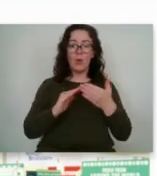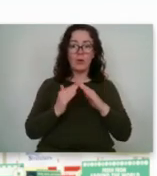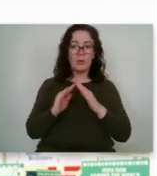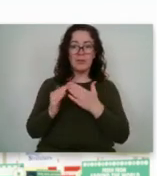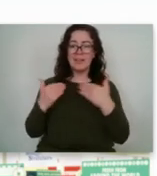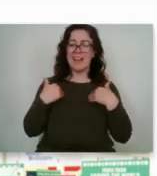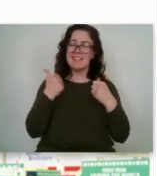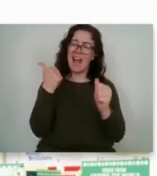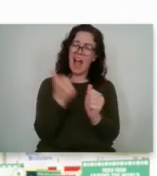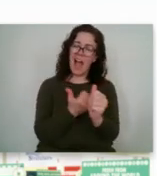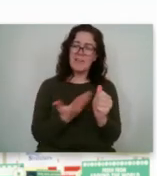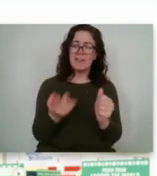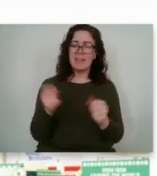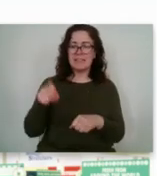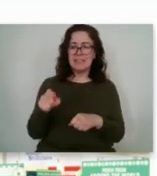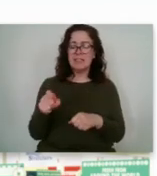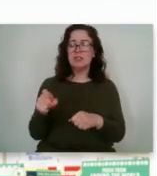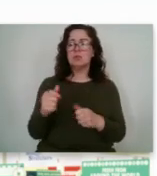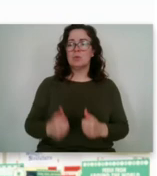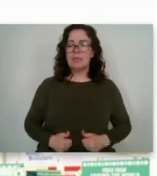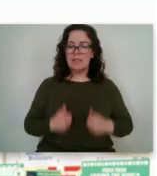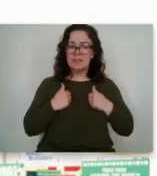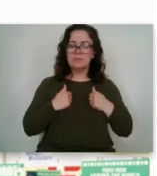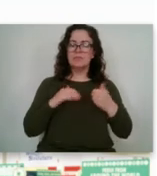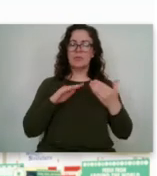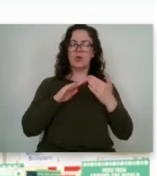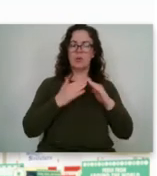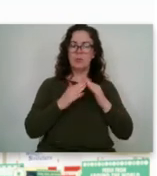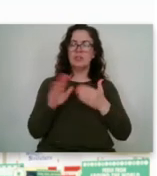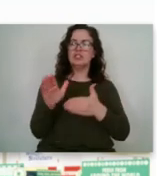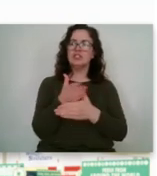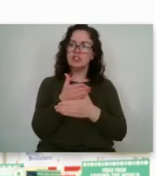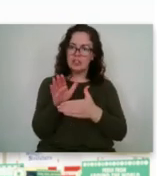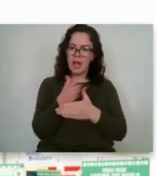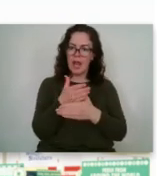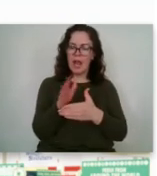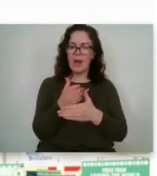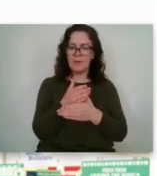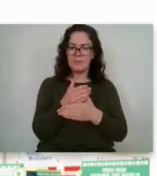Communities share what they have. Communities share their food.